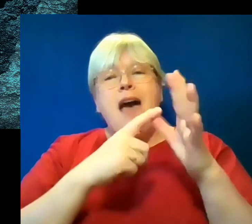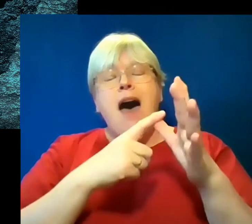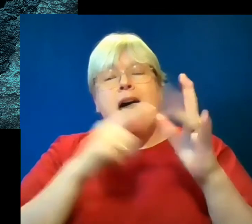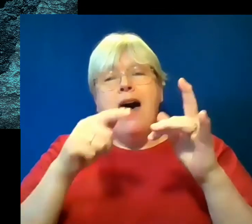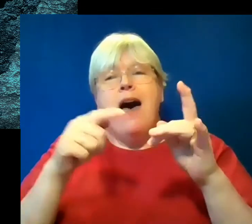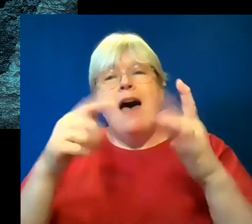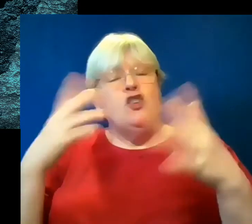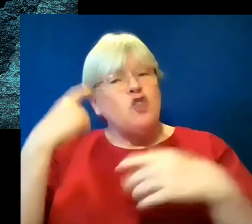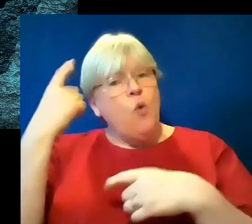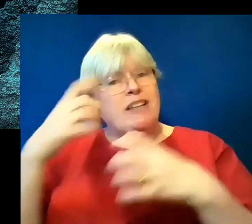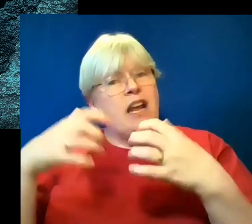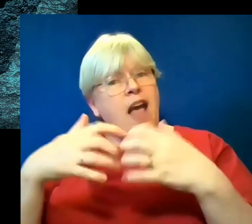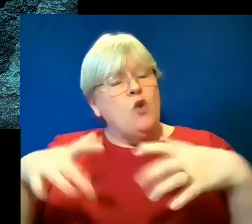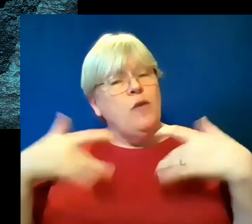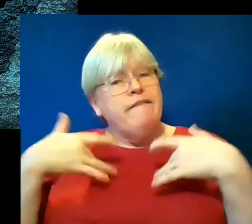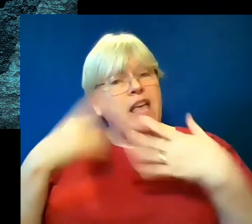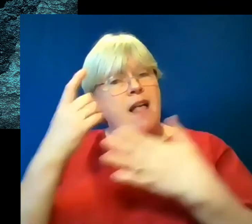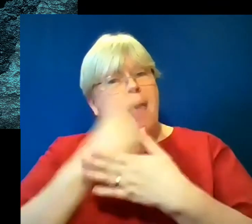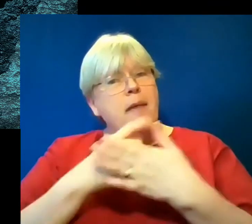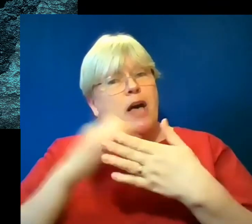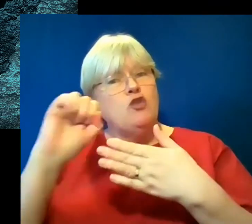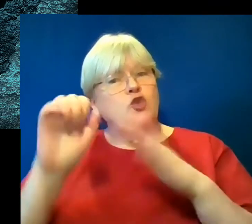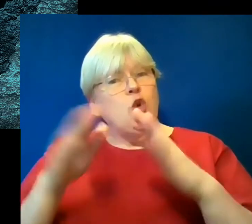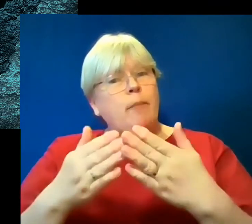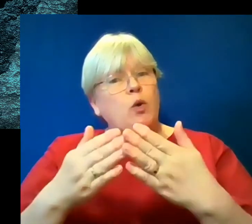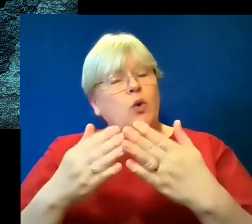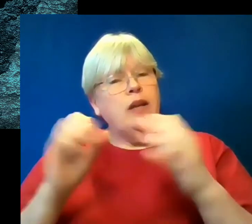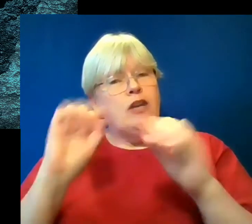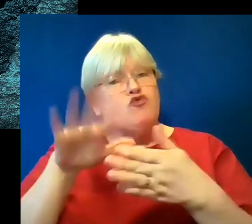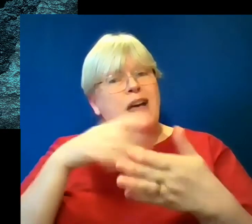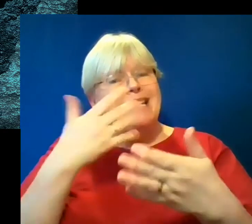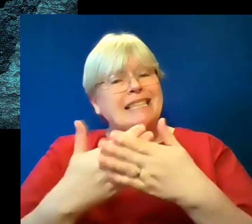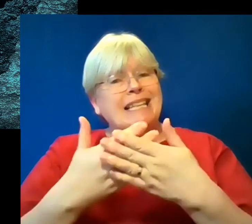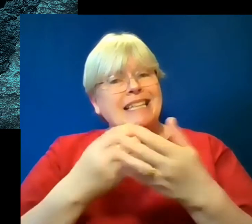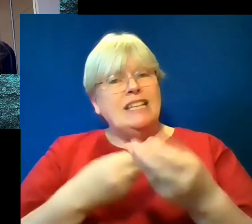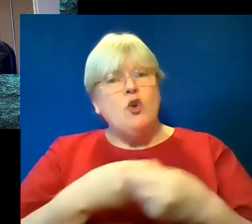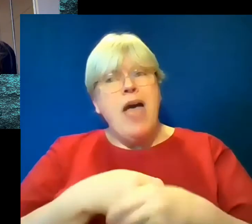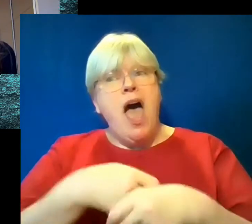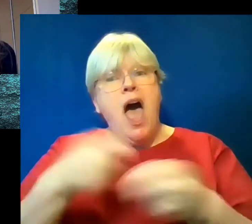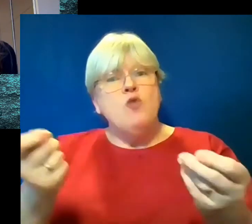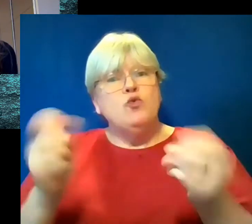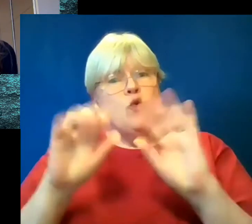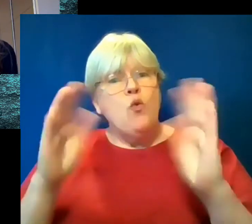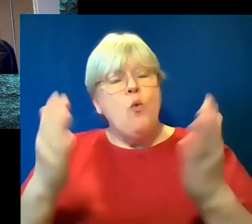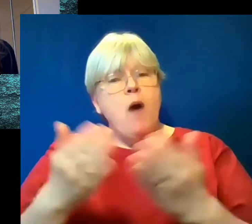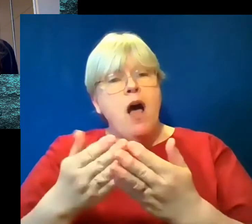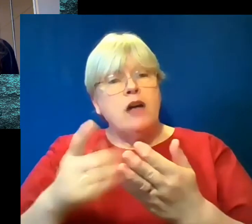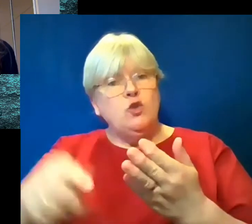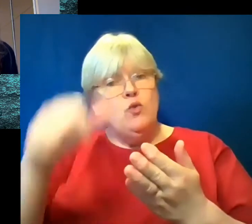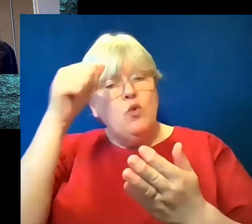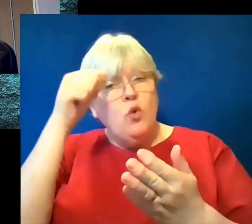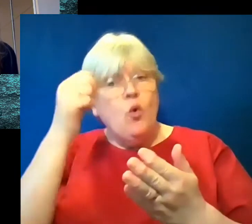the idea of your books in translation going out to the world. And do you know when a book is translated? Do you know